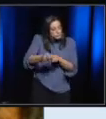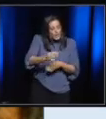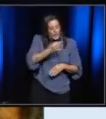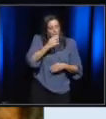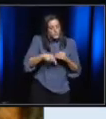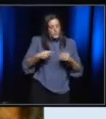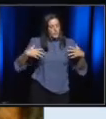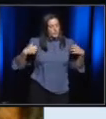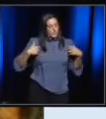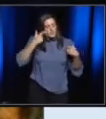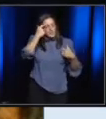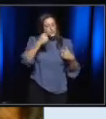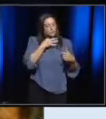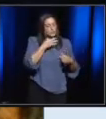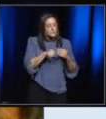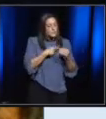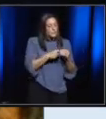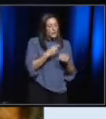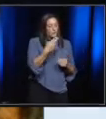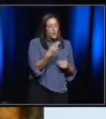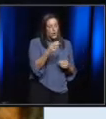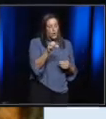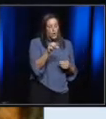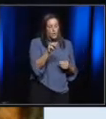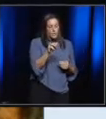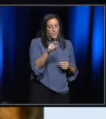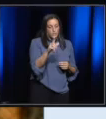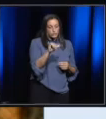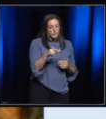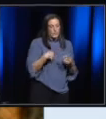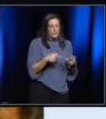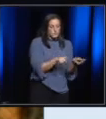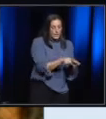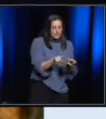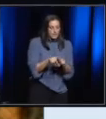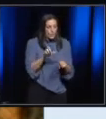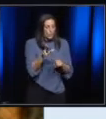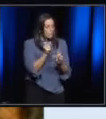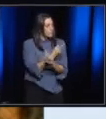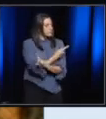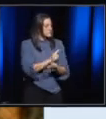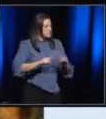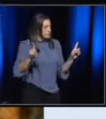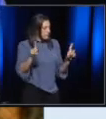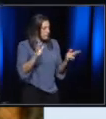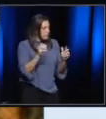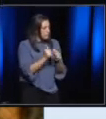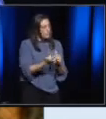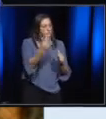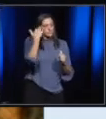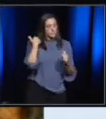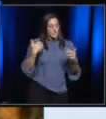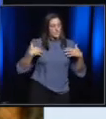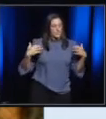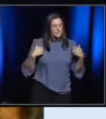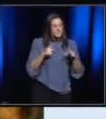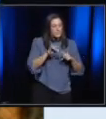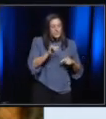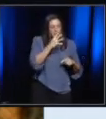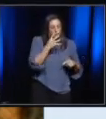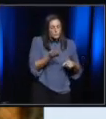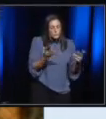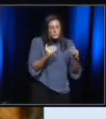interested in homology and divergence, right? How similar or different our ancestors are from us. But that's ignoring the